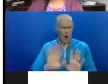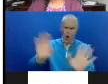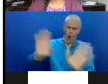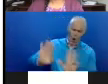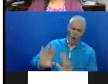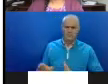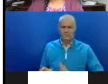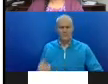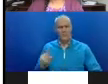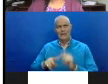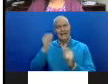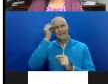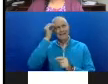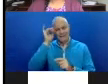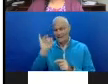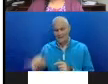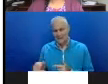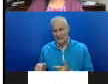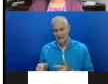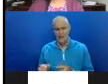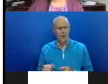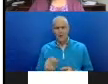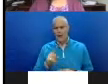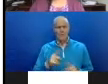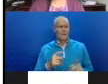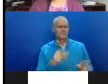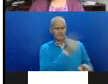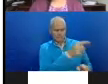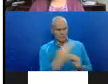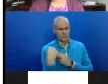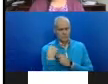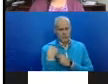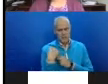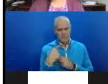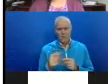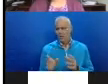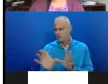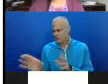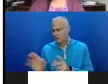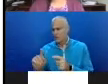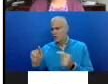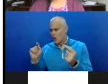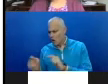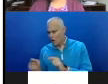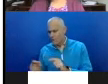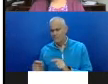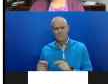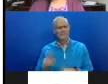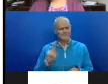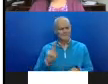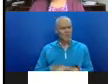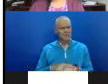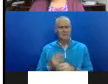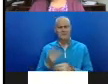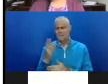we couldn't, like, hold him responsible, but also maybe then we couldn't just deal with her being harmed. But now, of course, we can deal with her as somebody who's